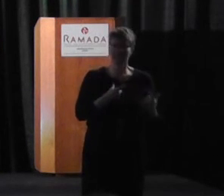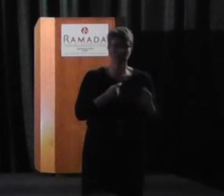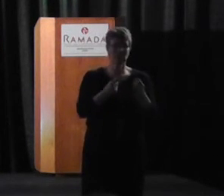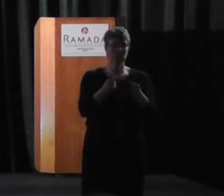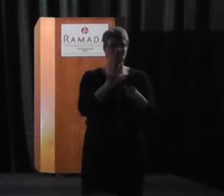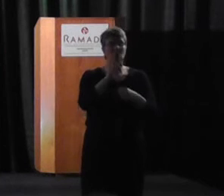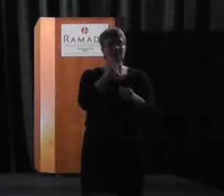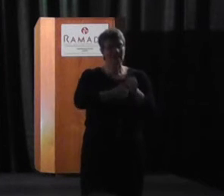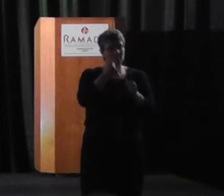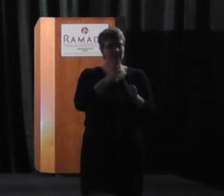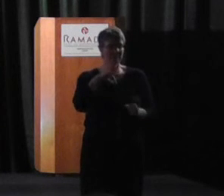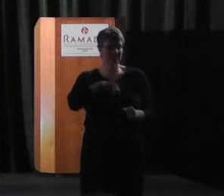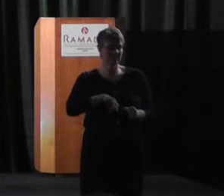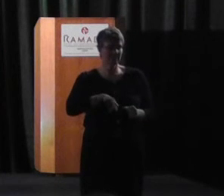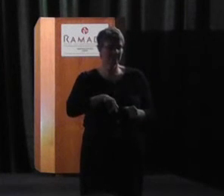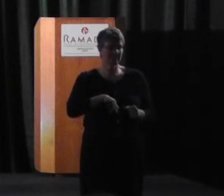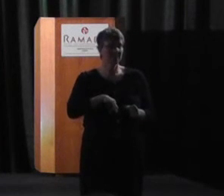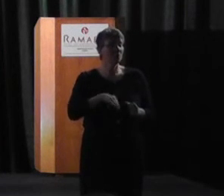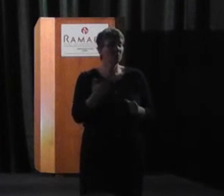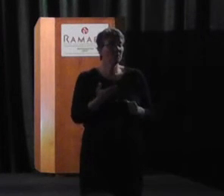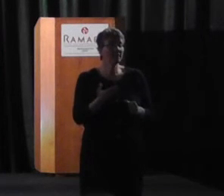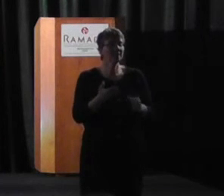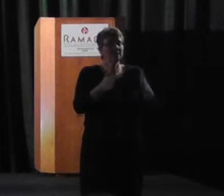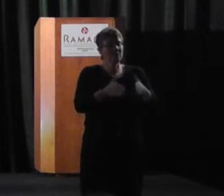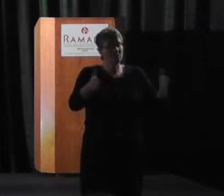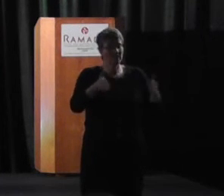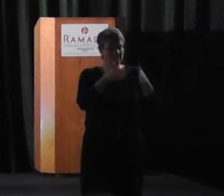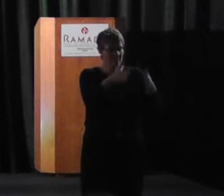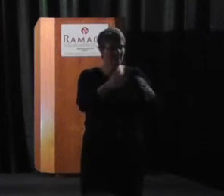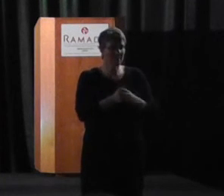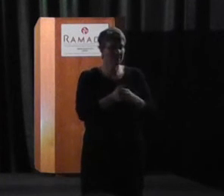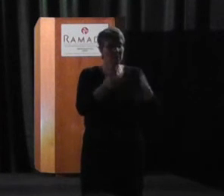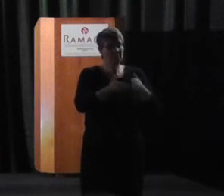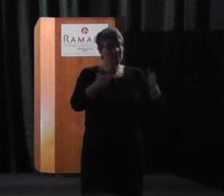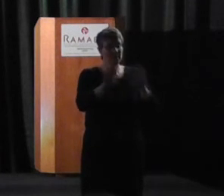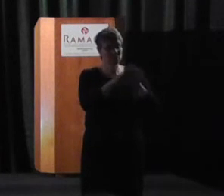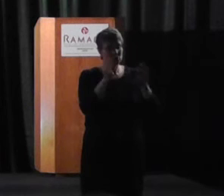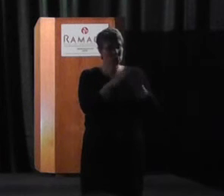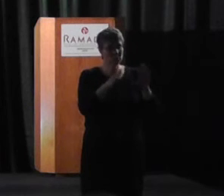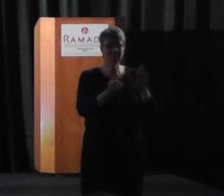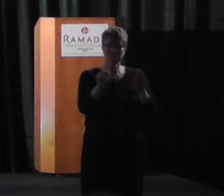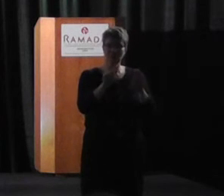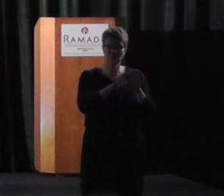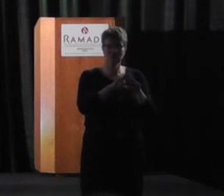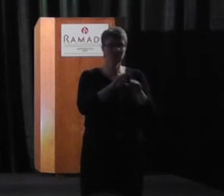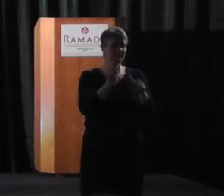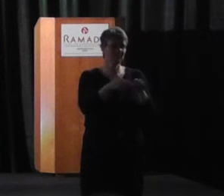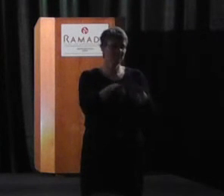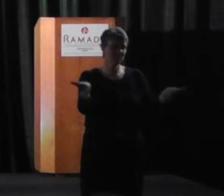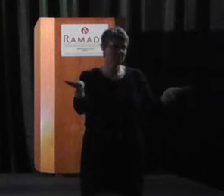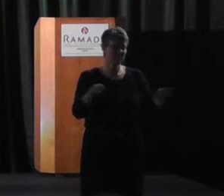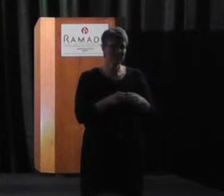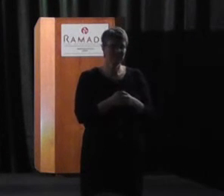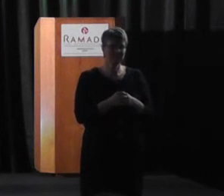from. No step entrances, wider doors and hallways, and a main floor bathroom. Let's be honest,